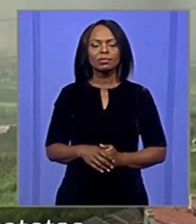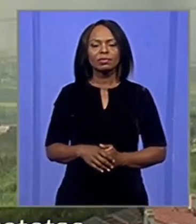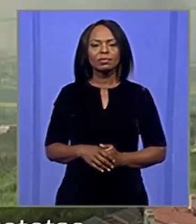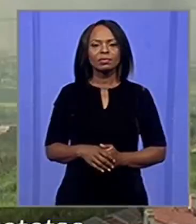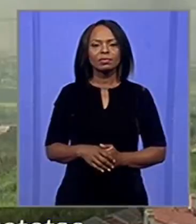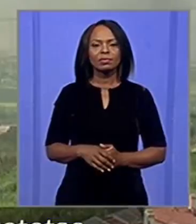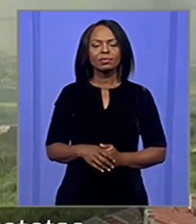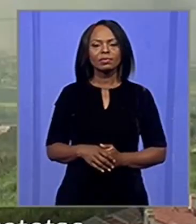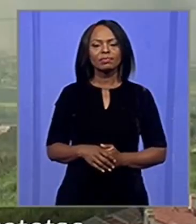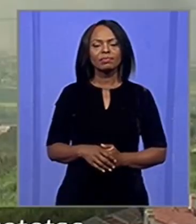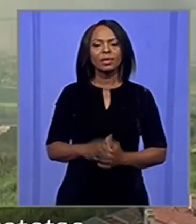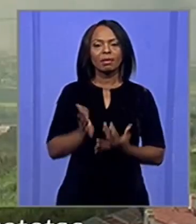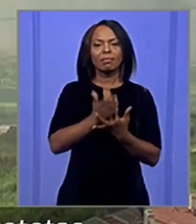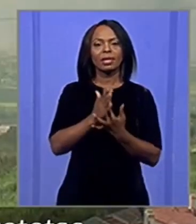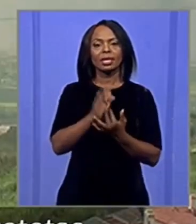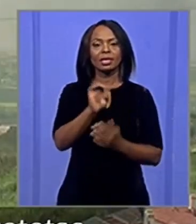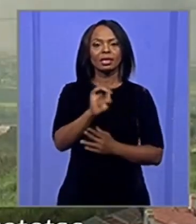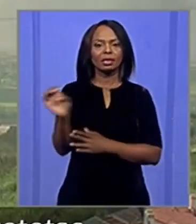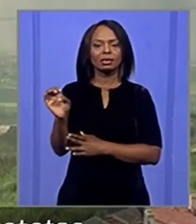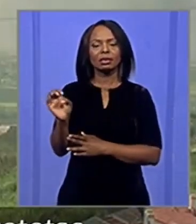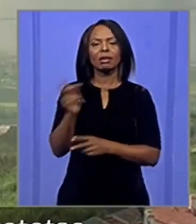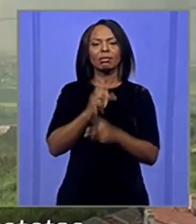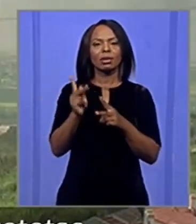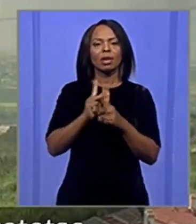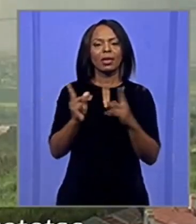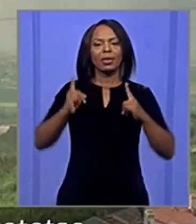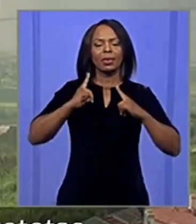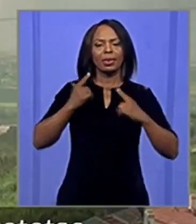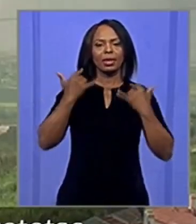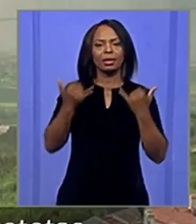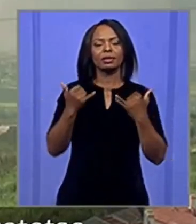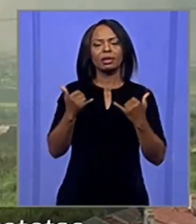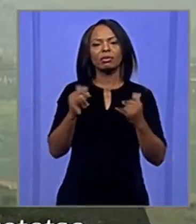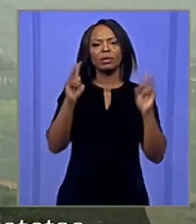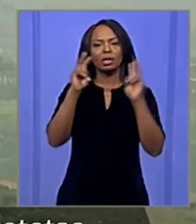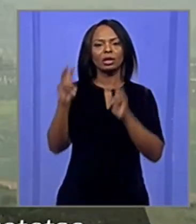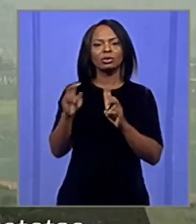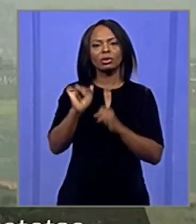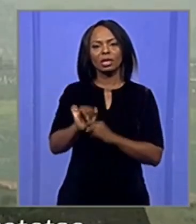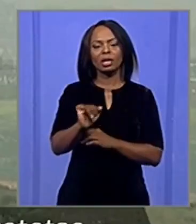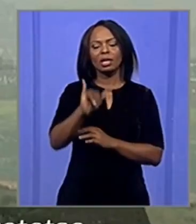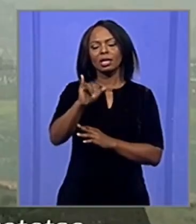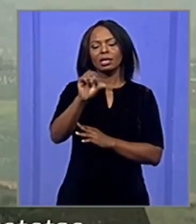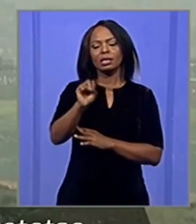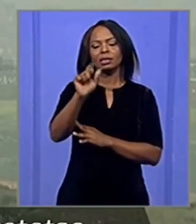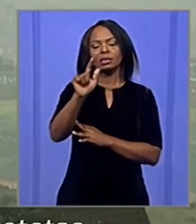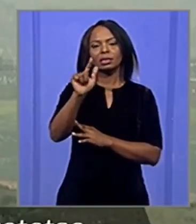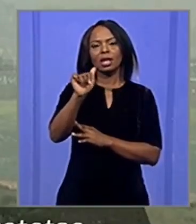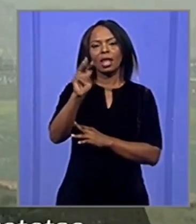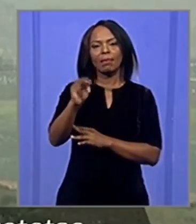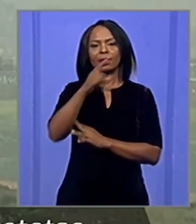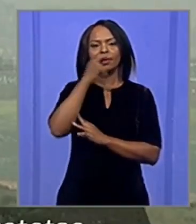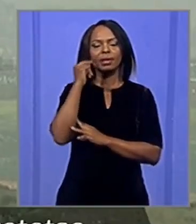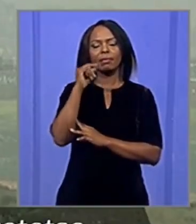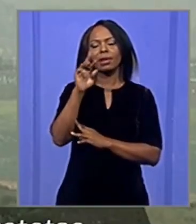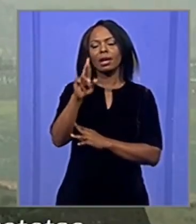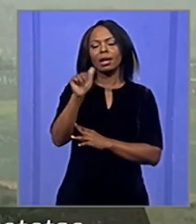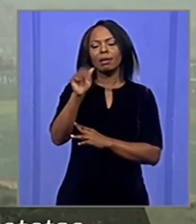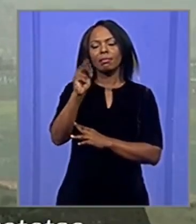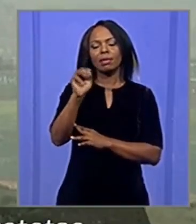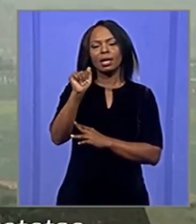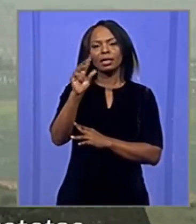Jaaka kgaolo ya Middle East e ipaakanyetsa paka e boitshepo mo tumelong ya Seislamo e leng ya Ramadan, ditlhaselo tse di maatla